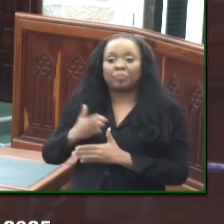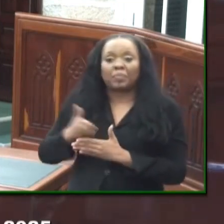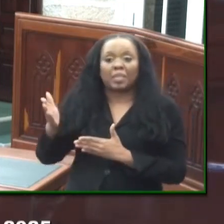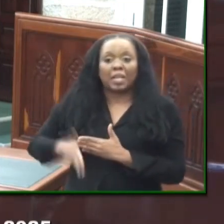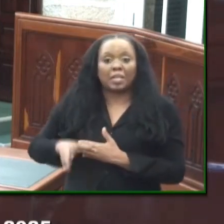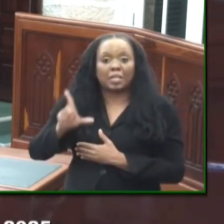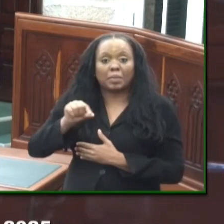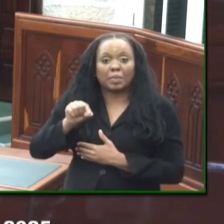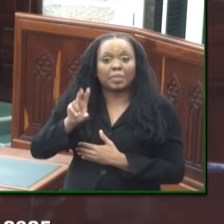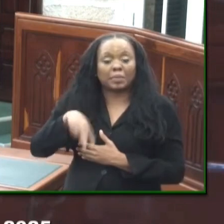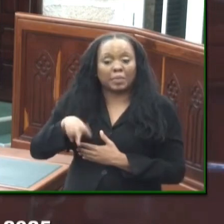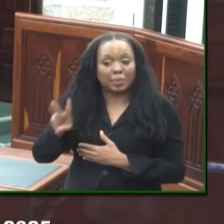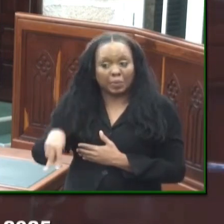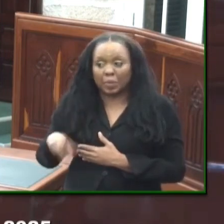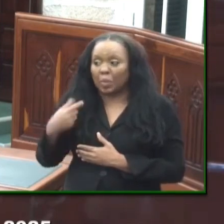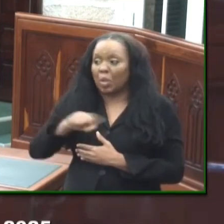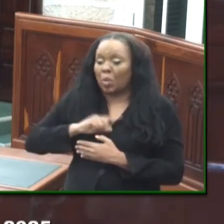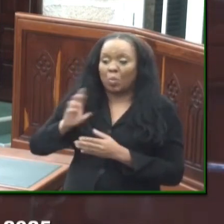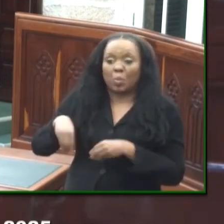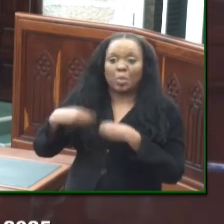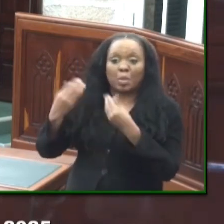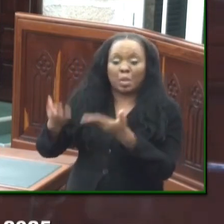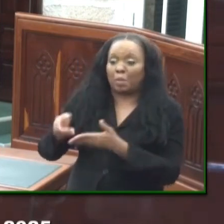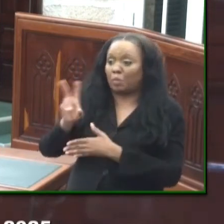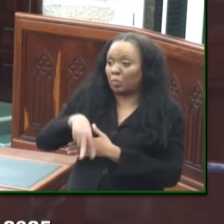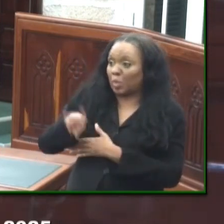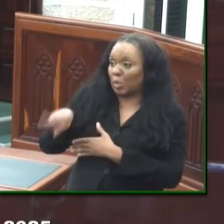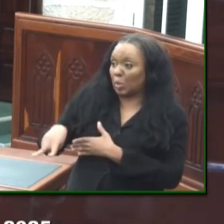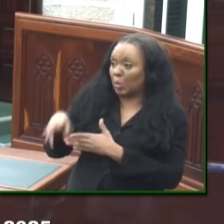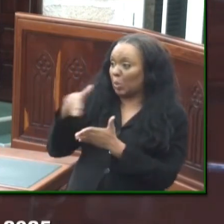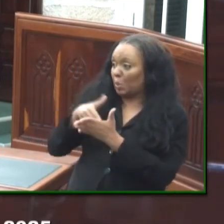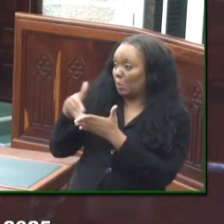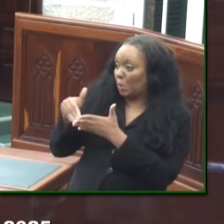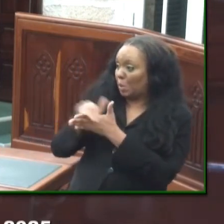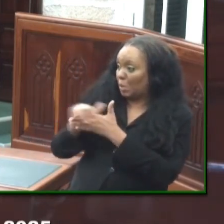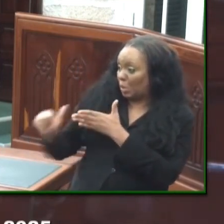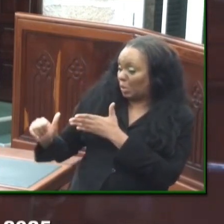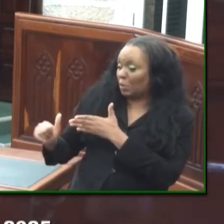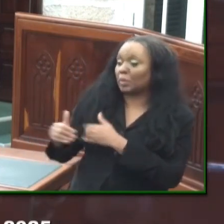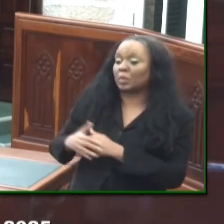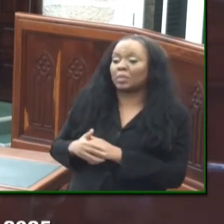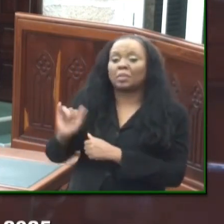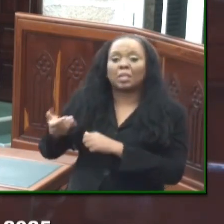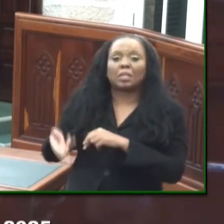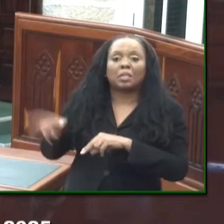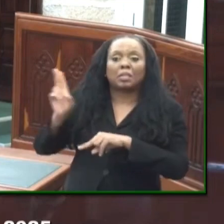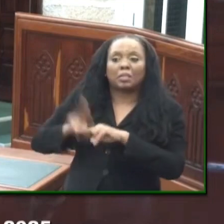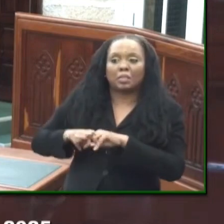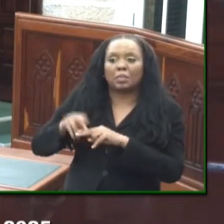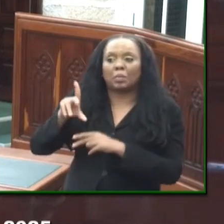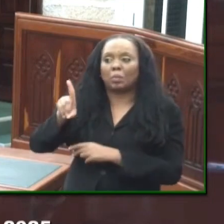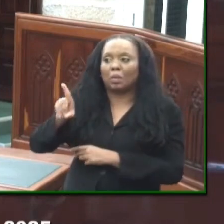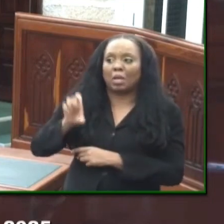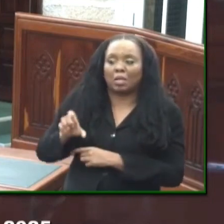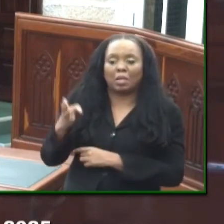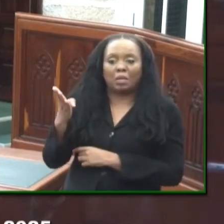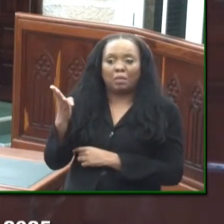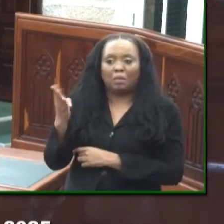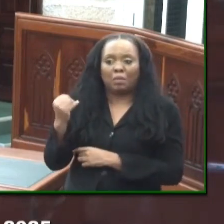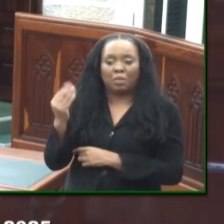now, we gave $22 million, Mr. Speaker, sir, an increase of